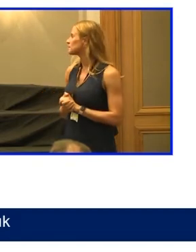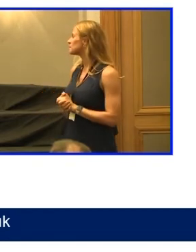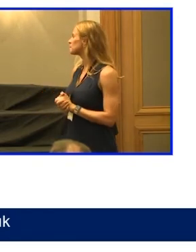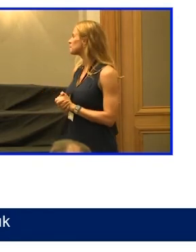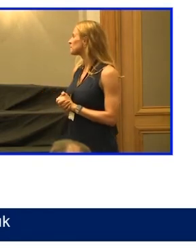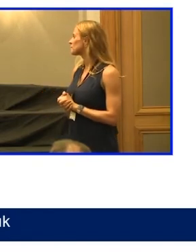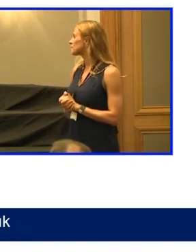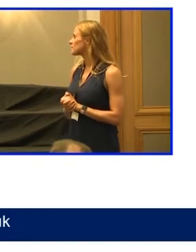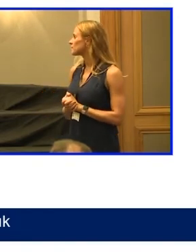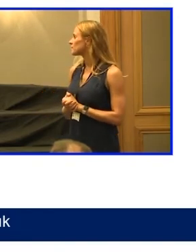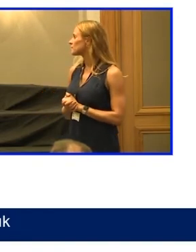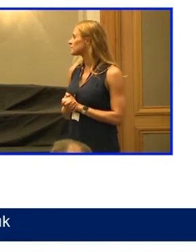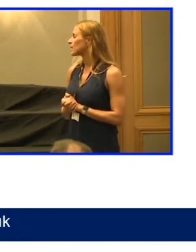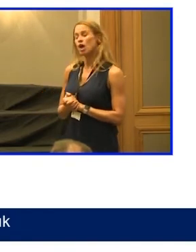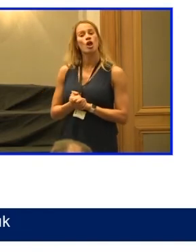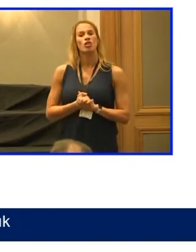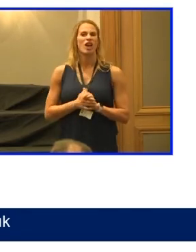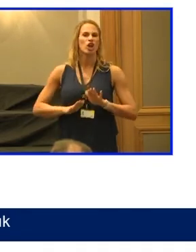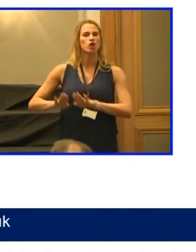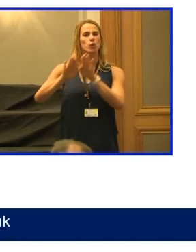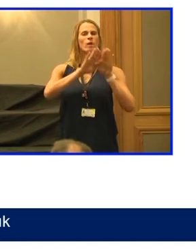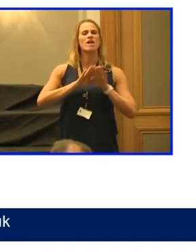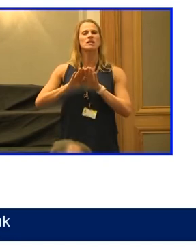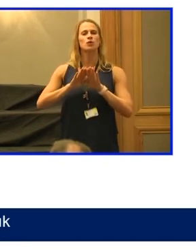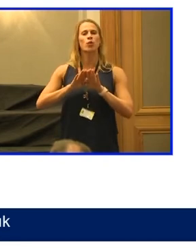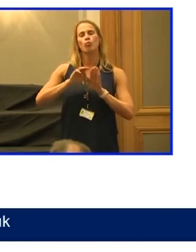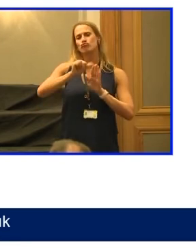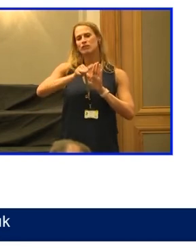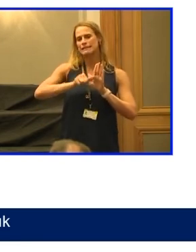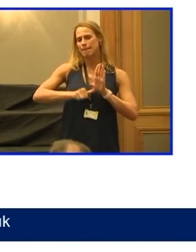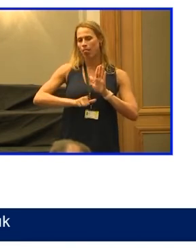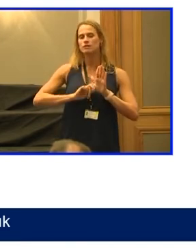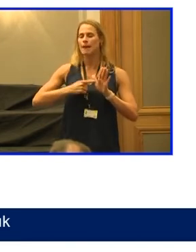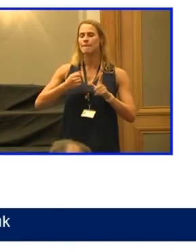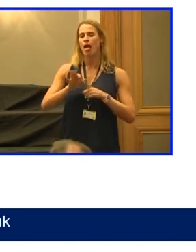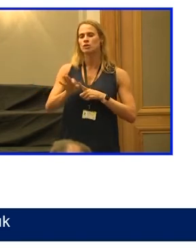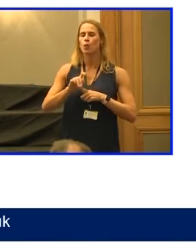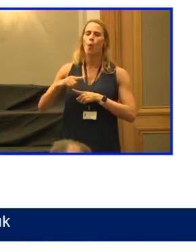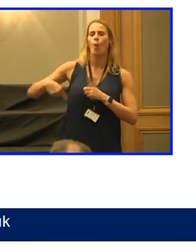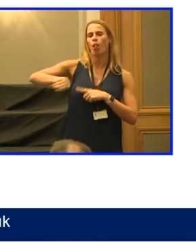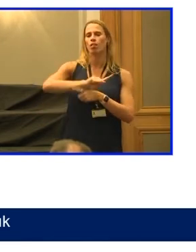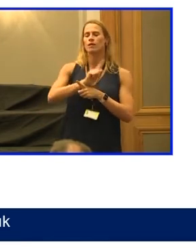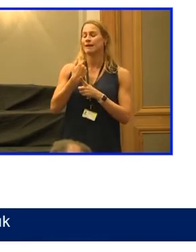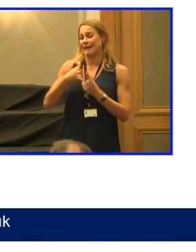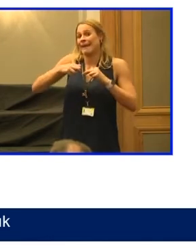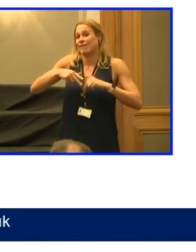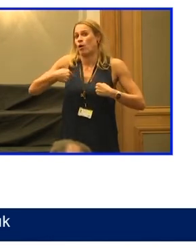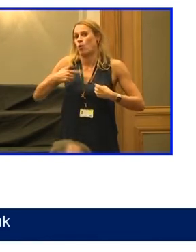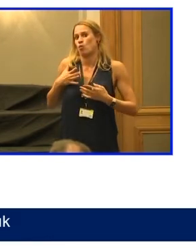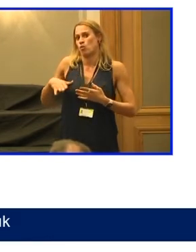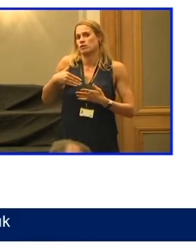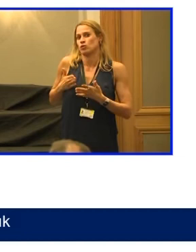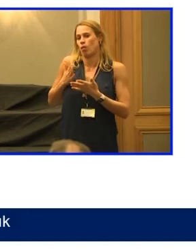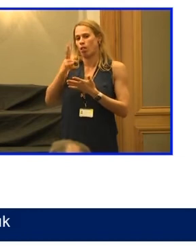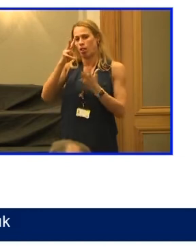I'm saying the universal principles apply to all. So, for example, if I wanted to go through the screen,